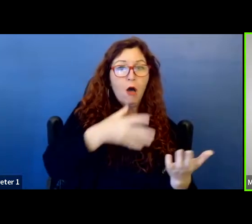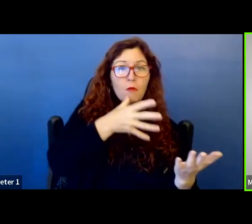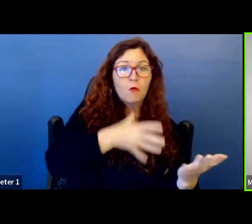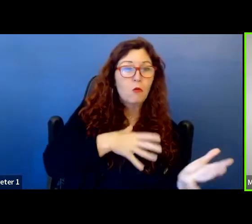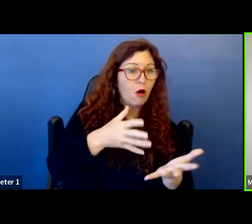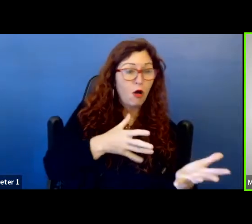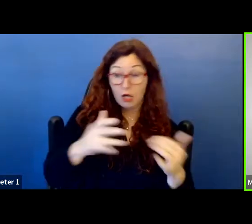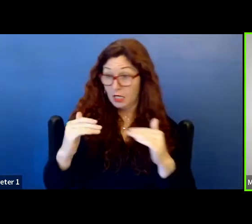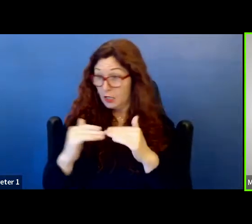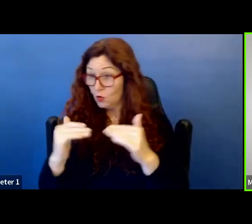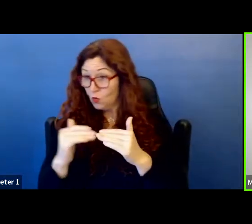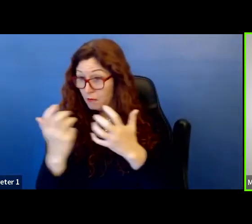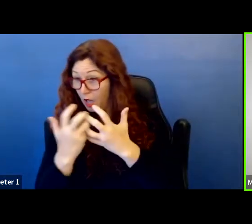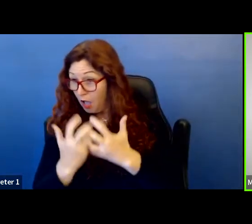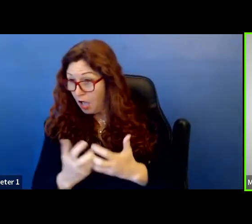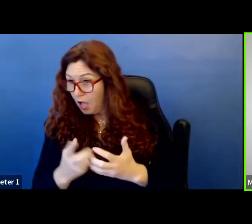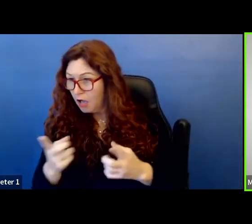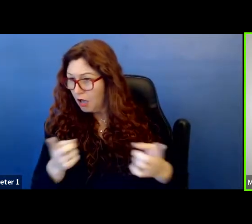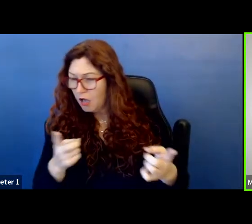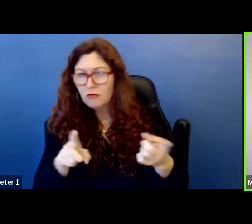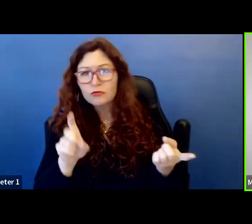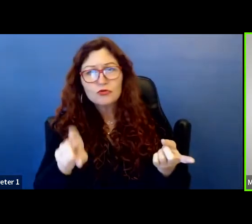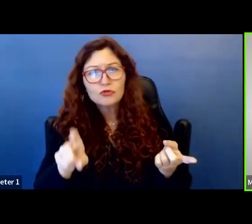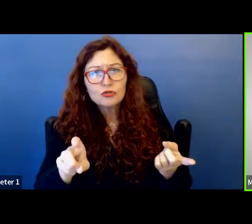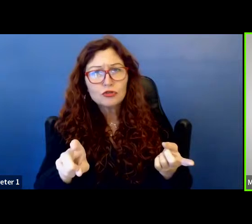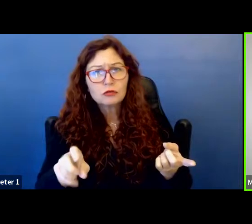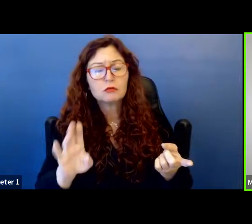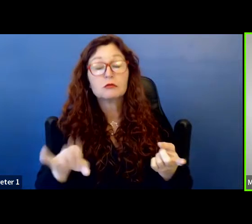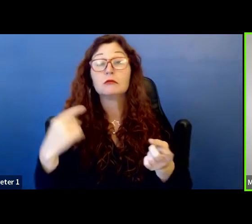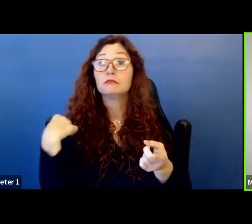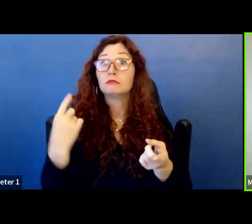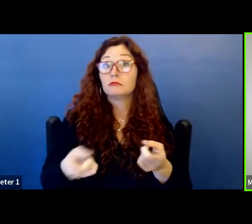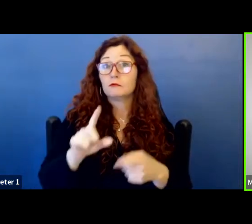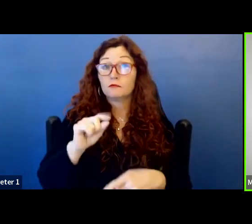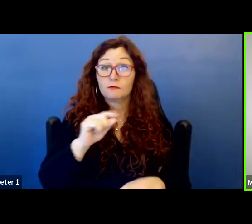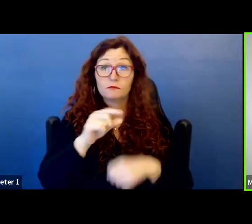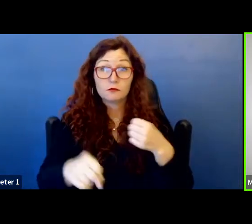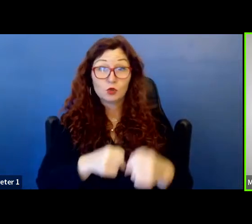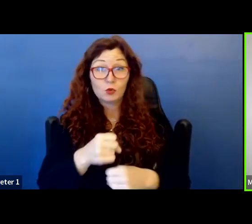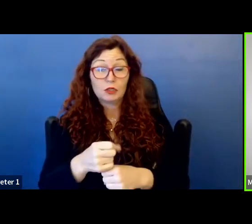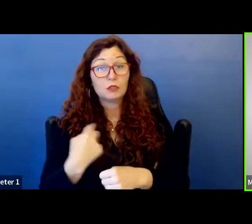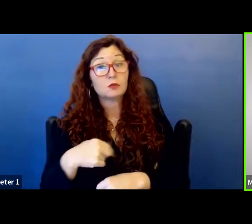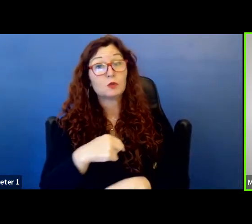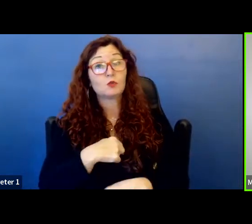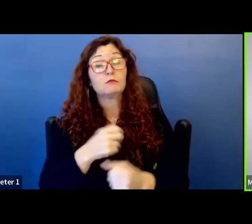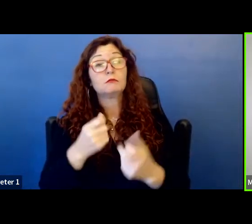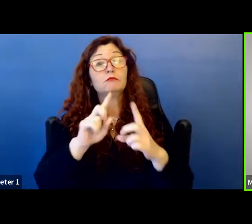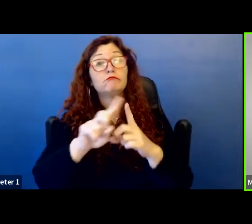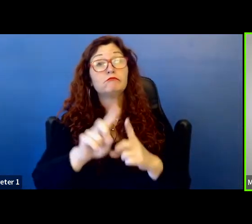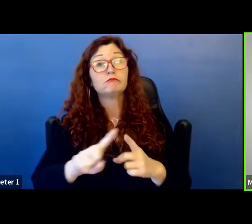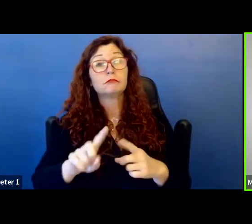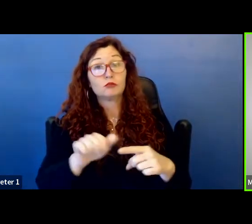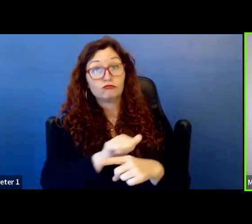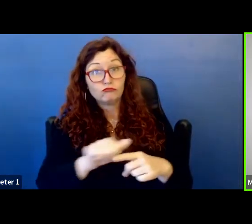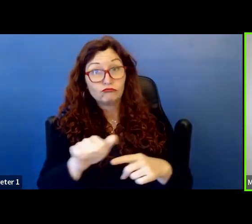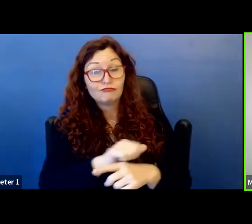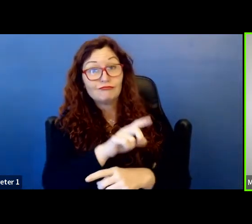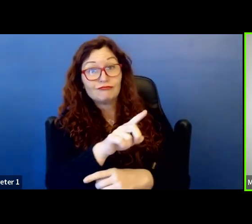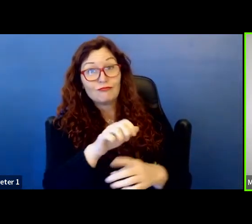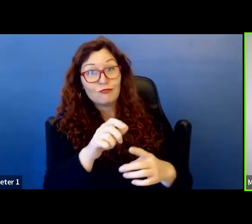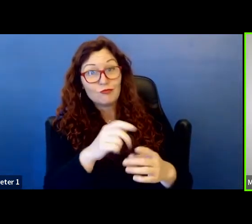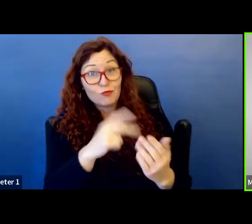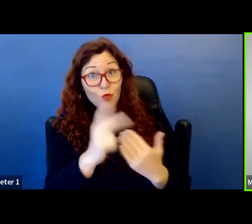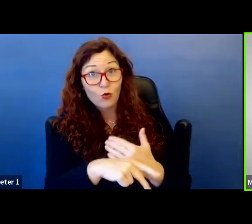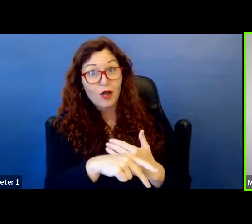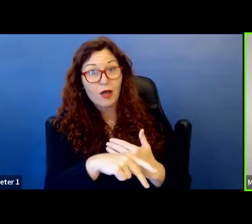are people of color and women over the last 20 years naptu's registered apprenticeship programs have registered 40 000 more women and nearly